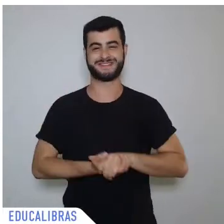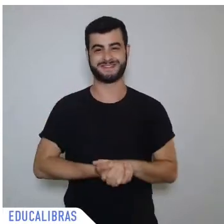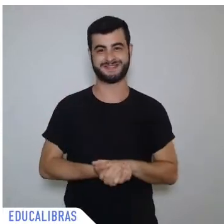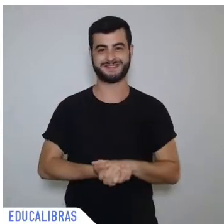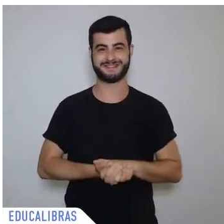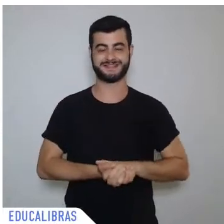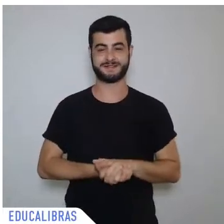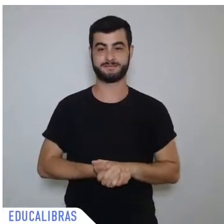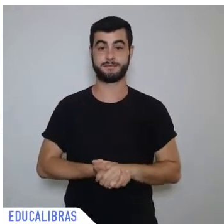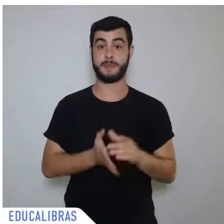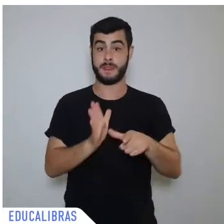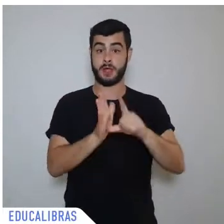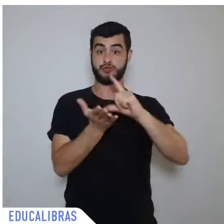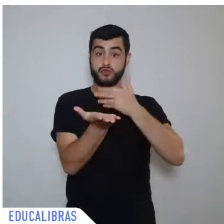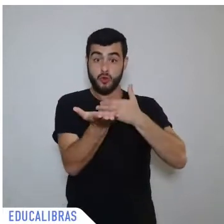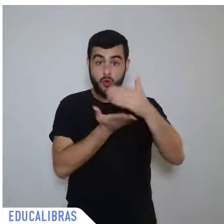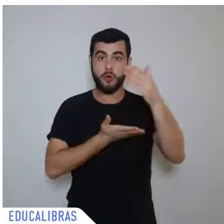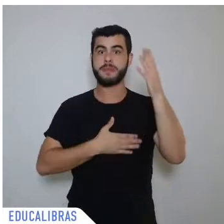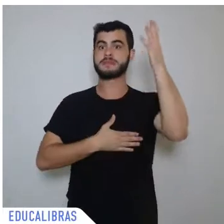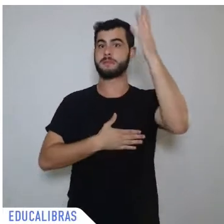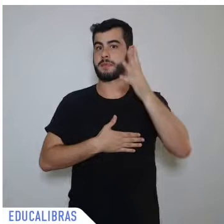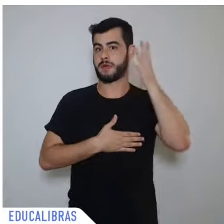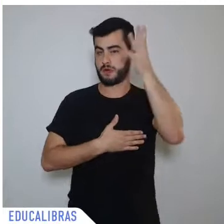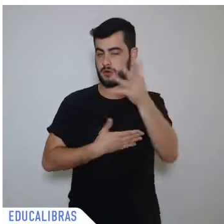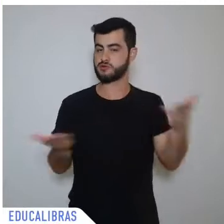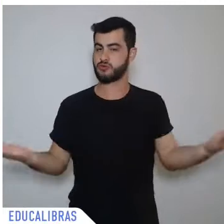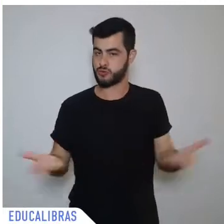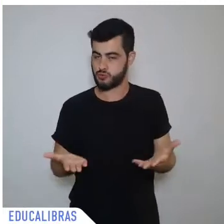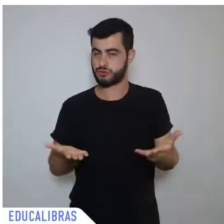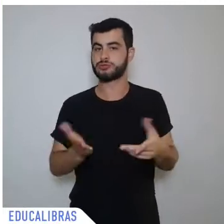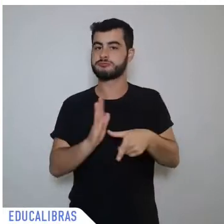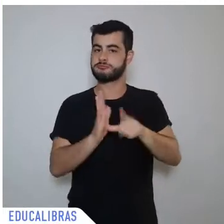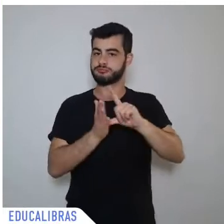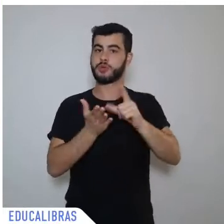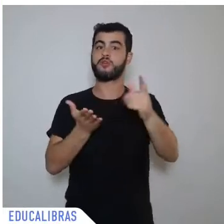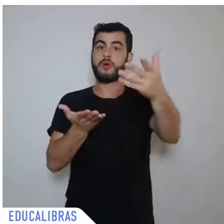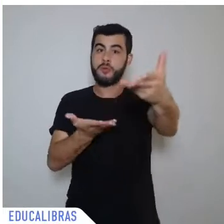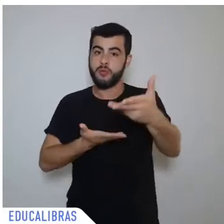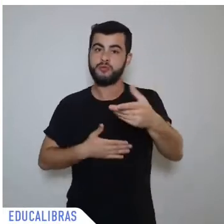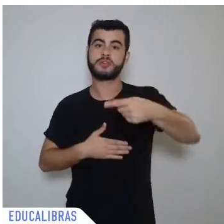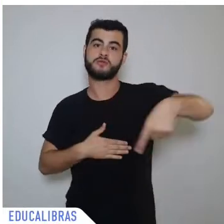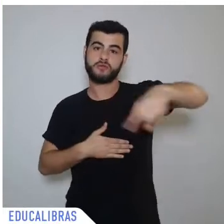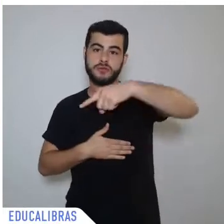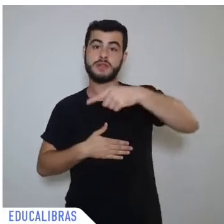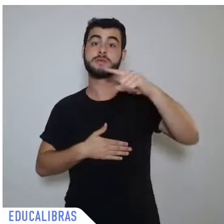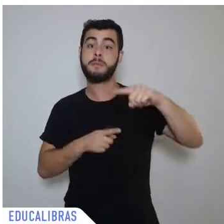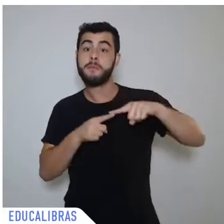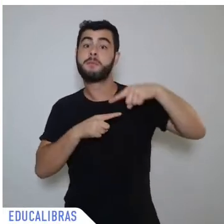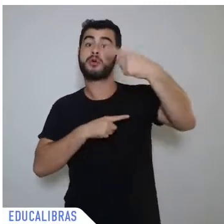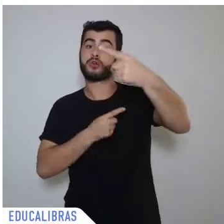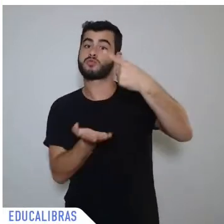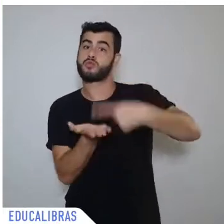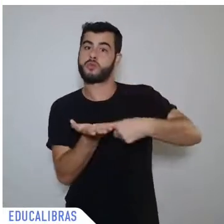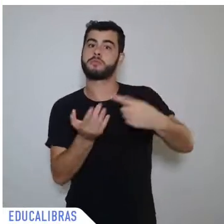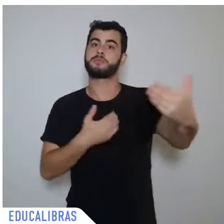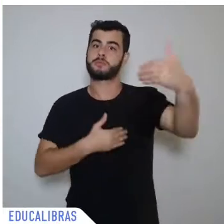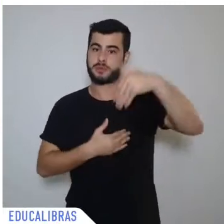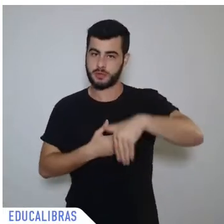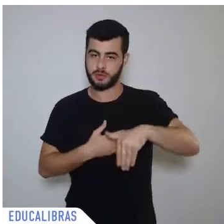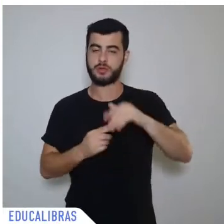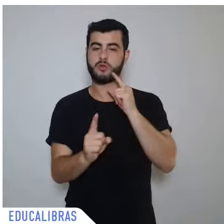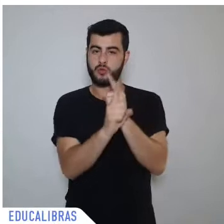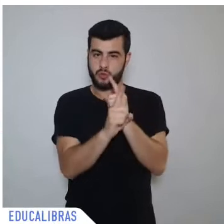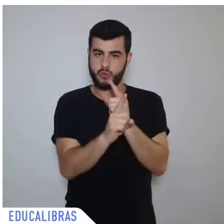Language. Before we start today's panel, I would like to take this opportunity to invite everyone to participate in our next session on